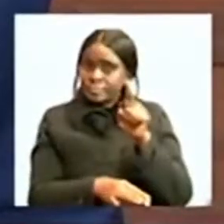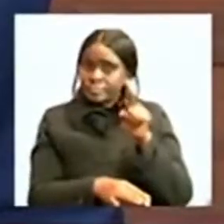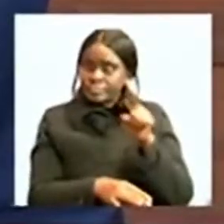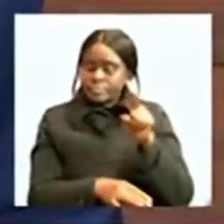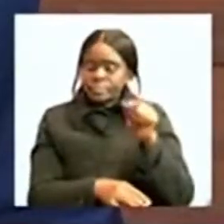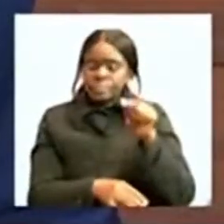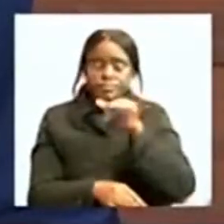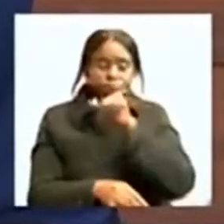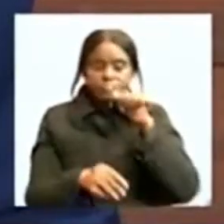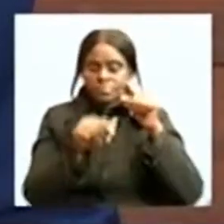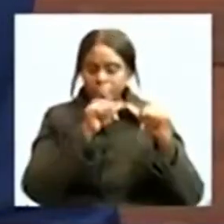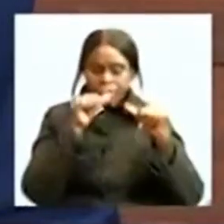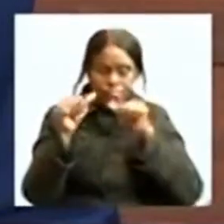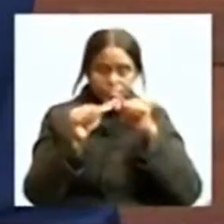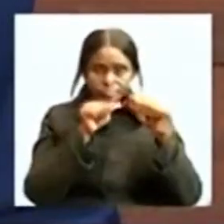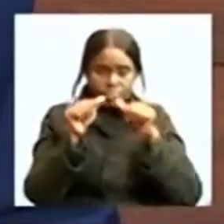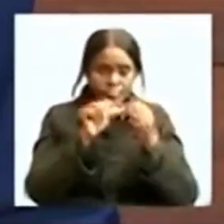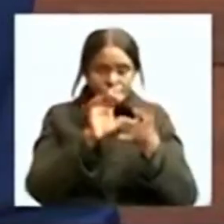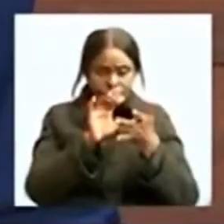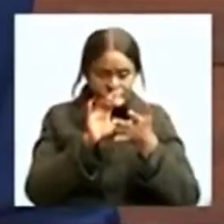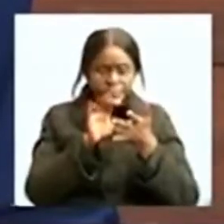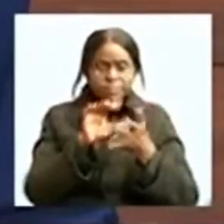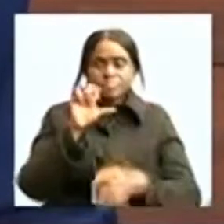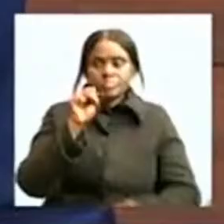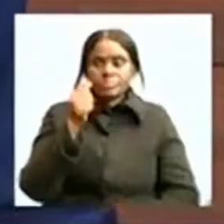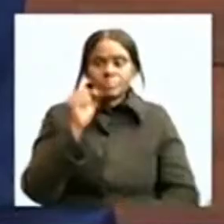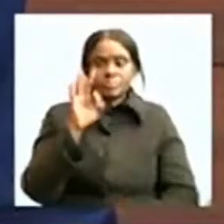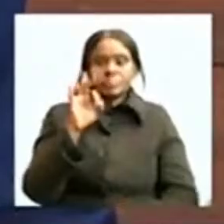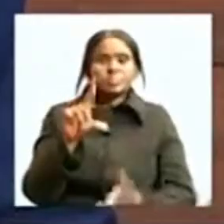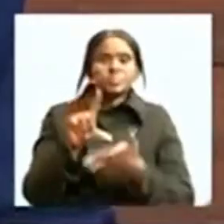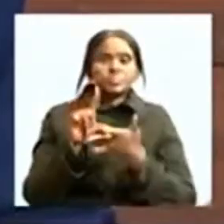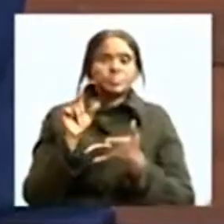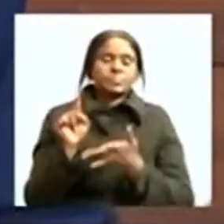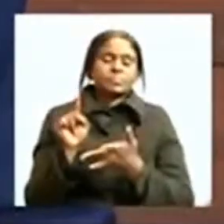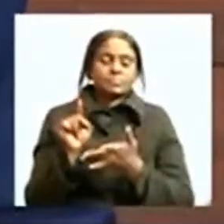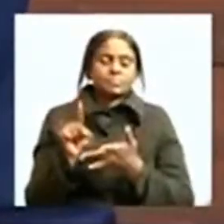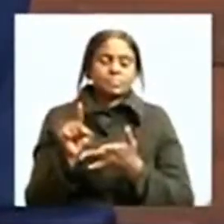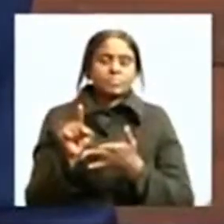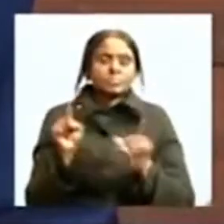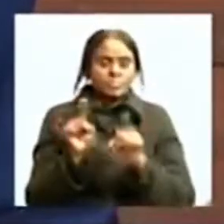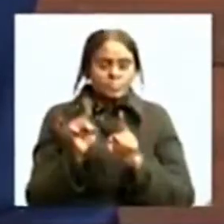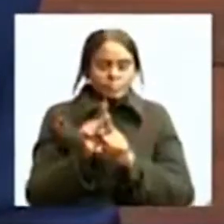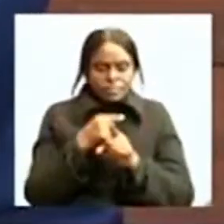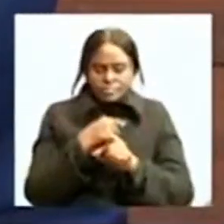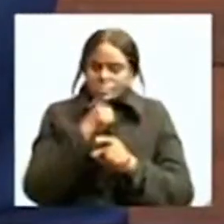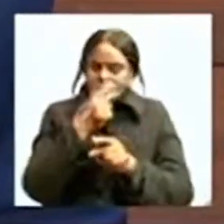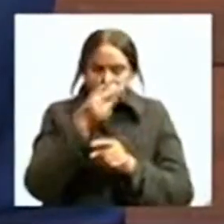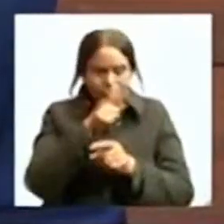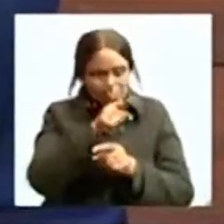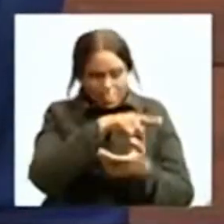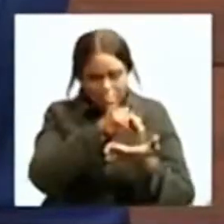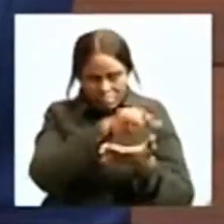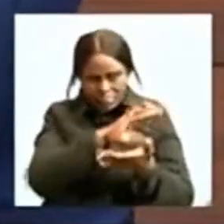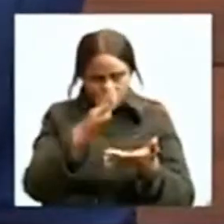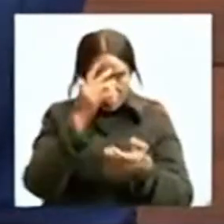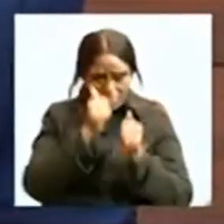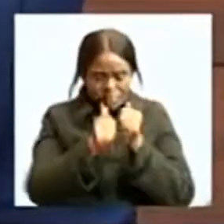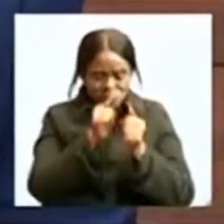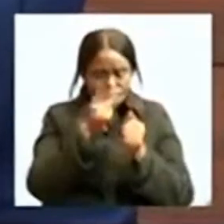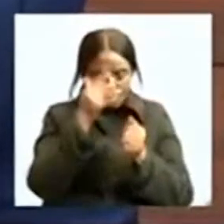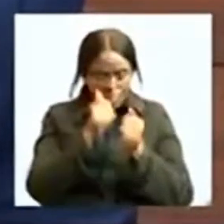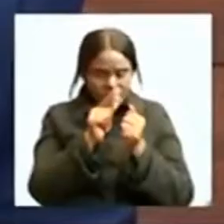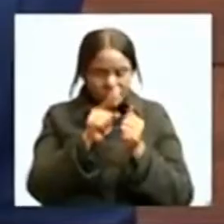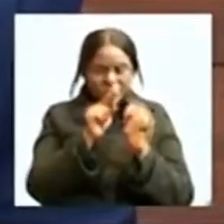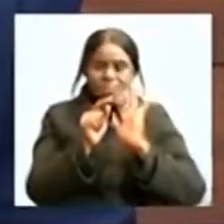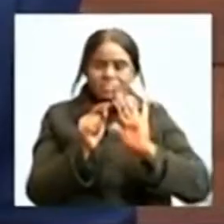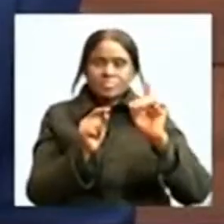this agricultural the SAF loan. Yeah, SAF loan. And I don't see them paying back. Why? Because of that degree